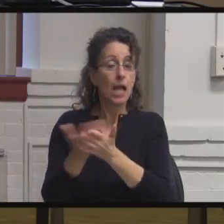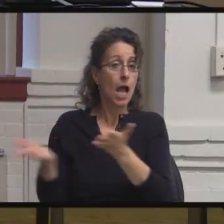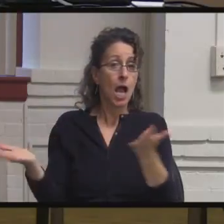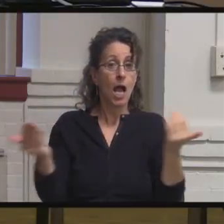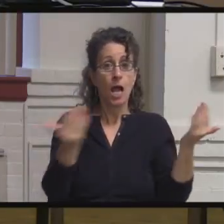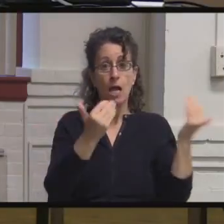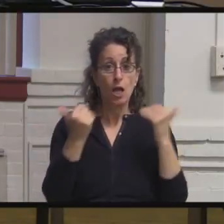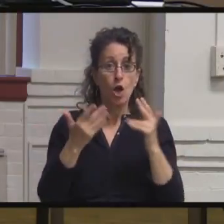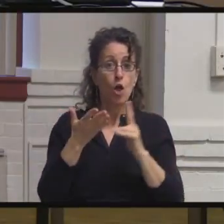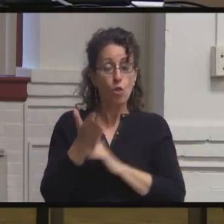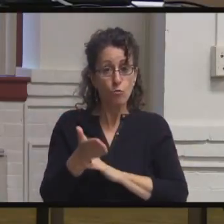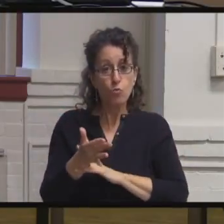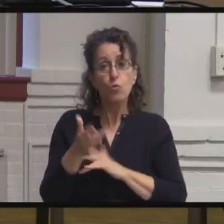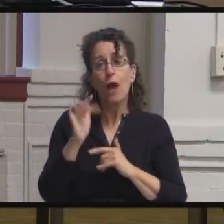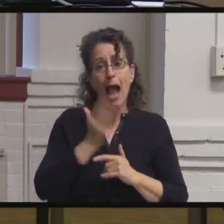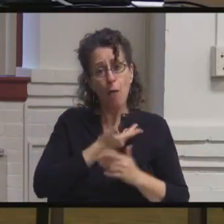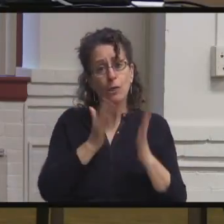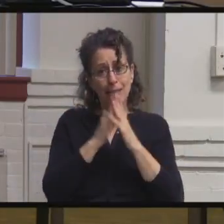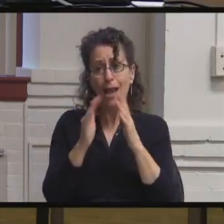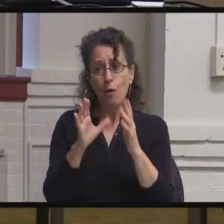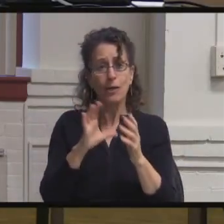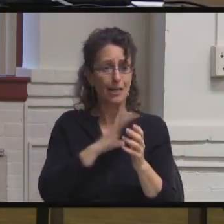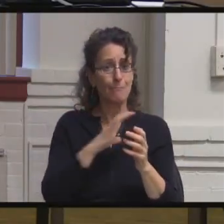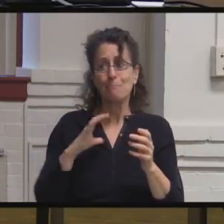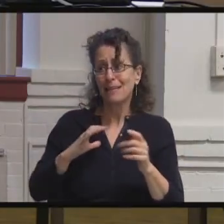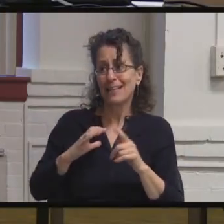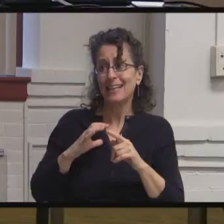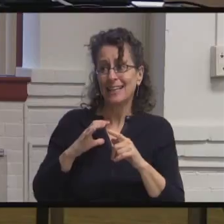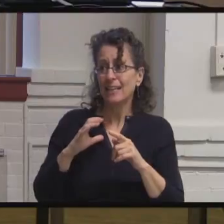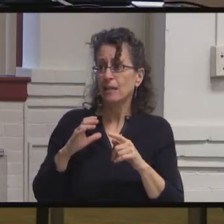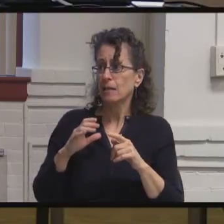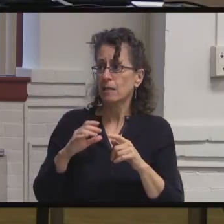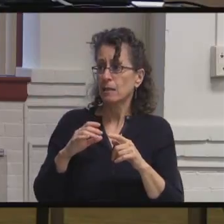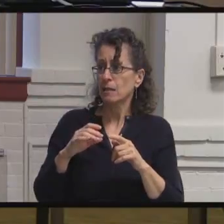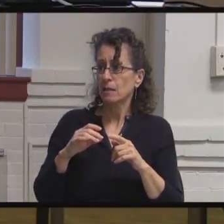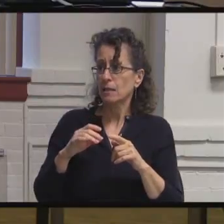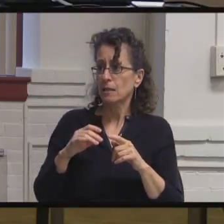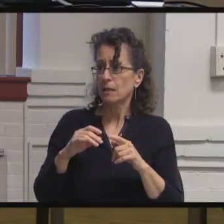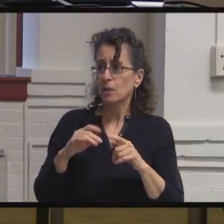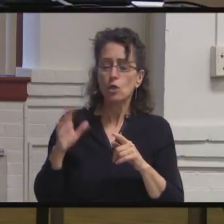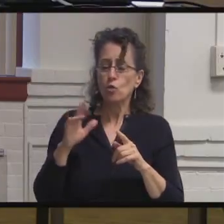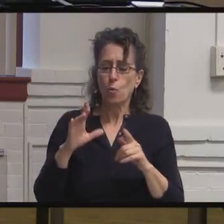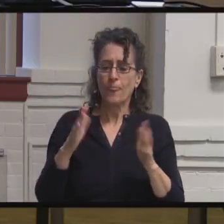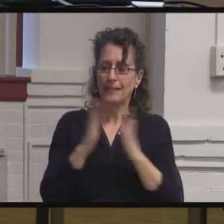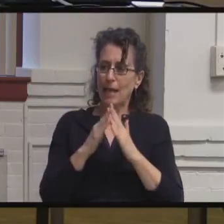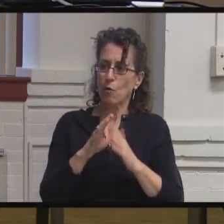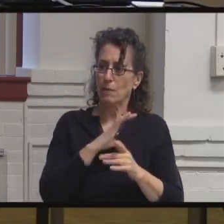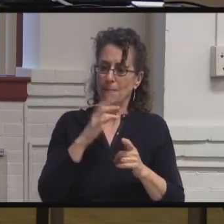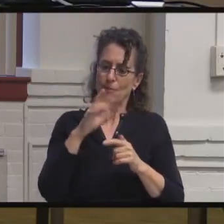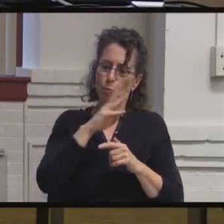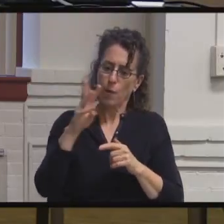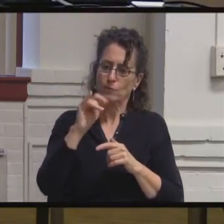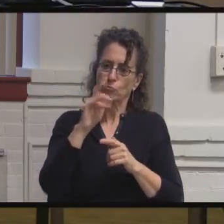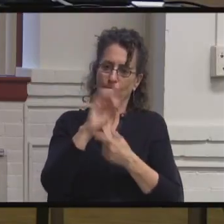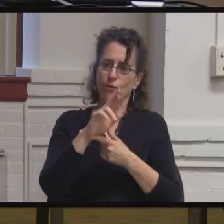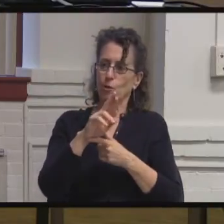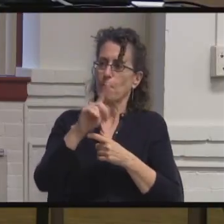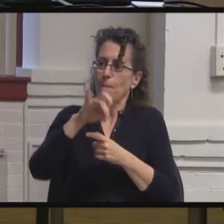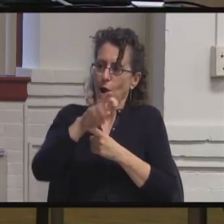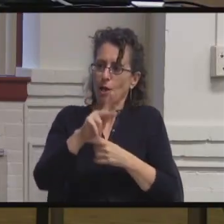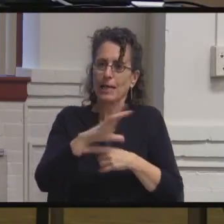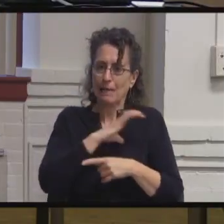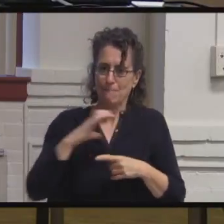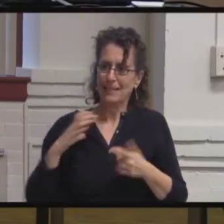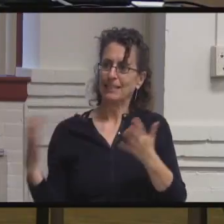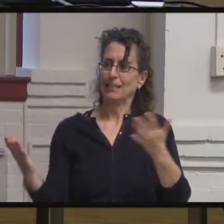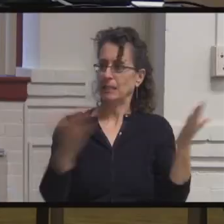West River Park Committee. And we received a significant donation from the Brattleboro Retreat Board of Directors